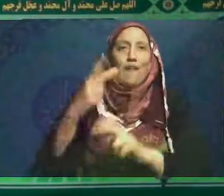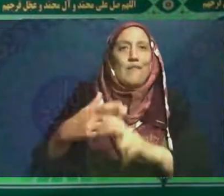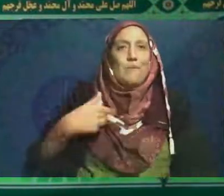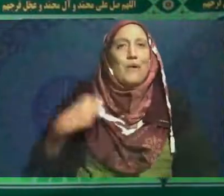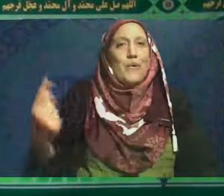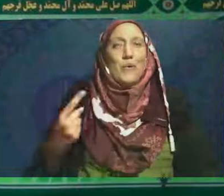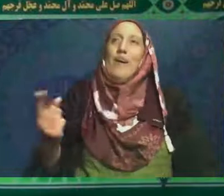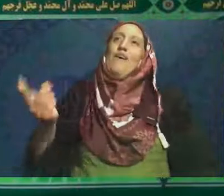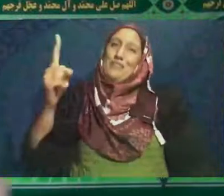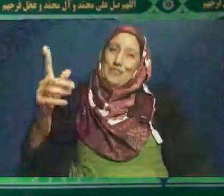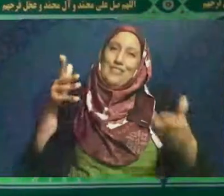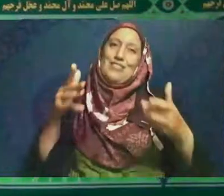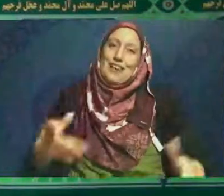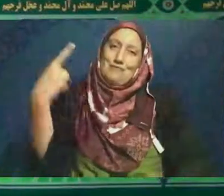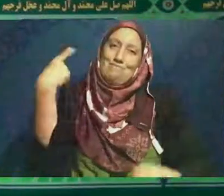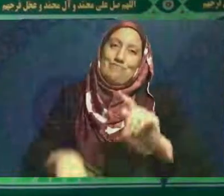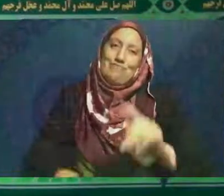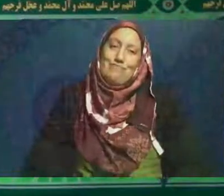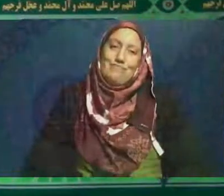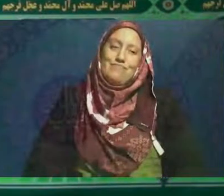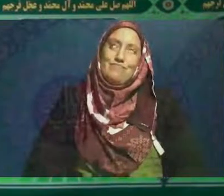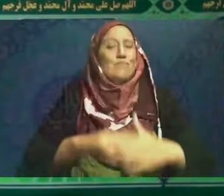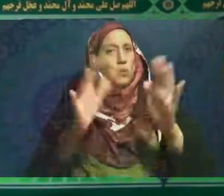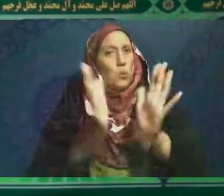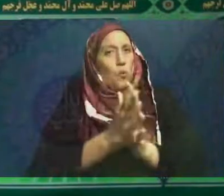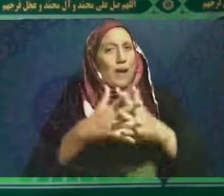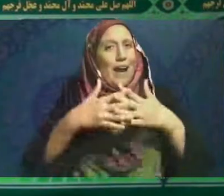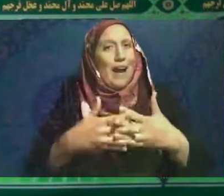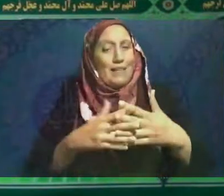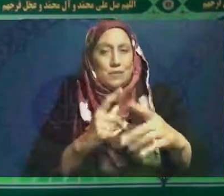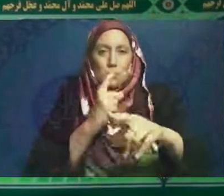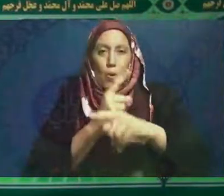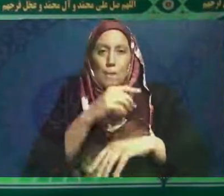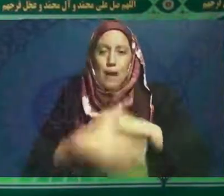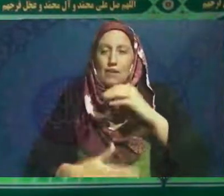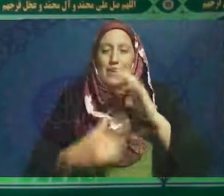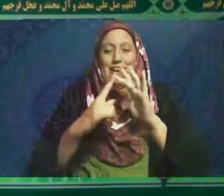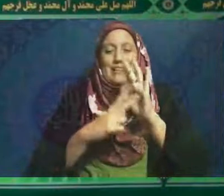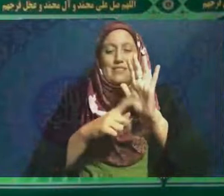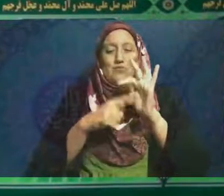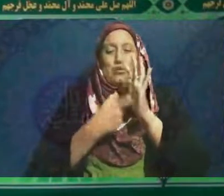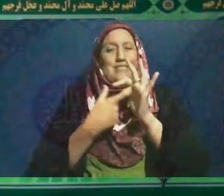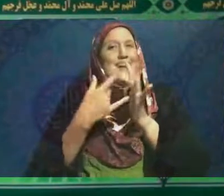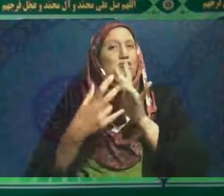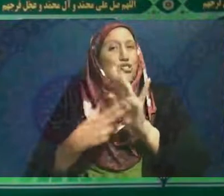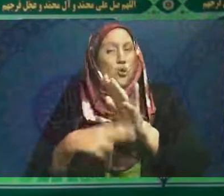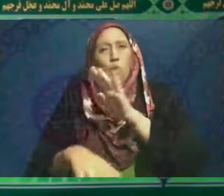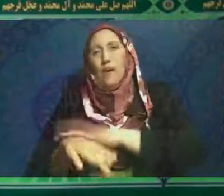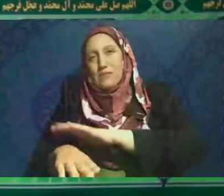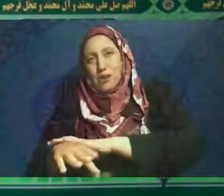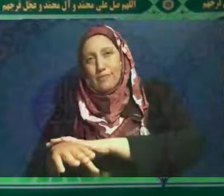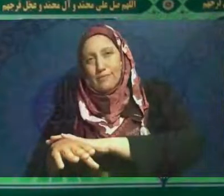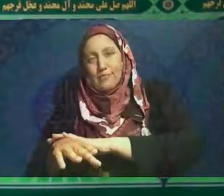intercession on the one side, and on the other side of it, tawassul, can be found in the story of Prophet Yusuf,